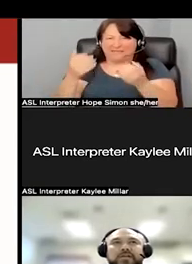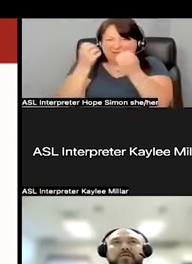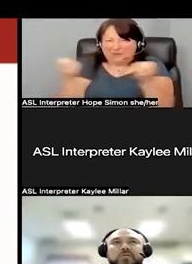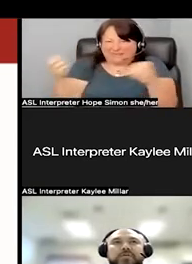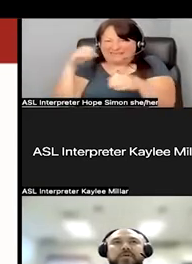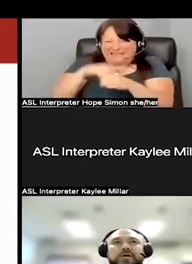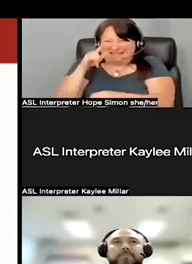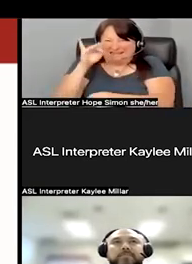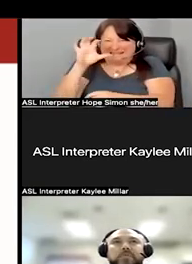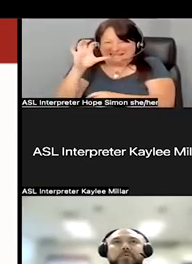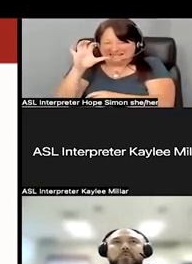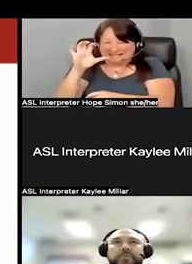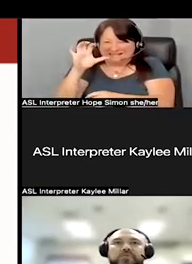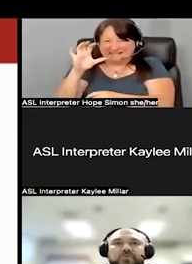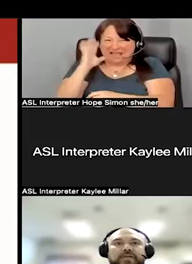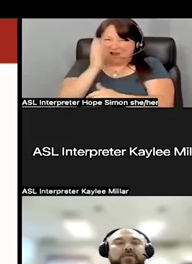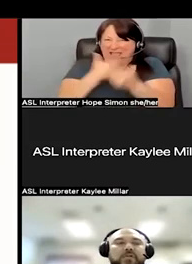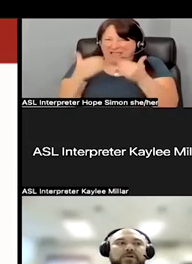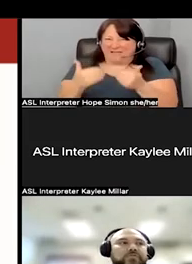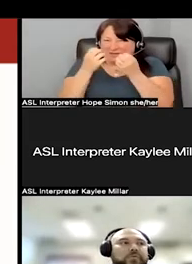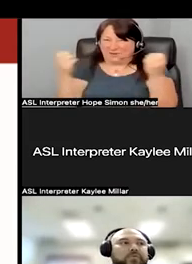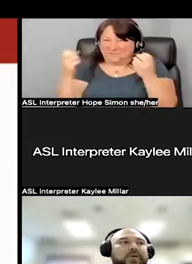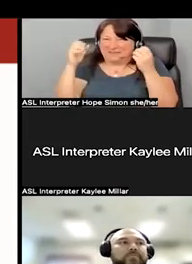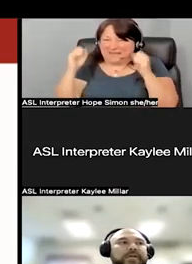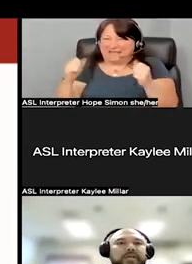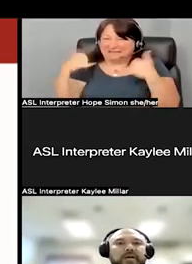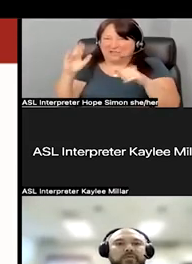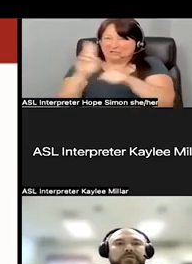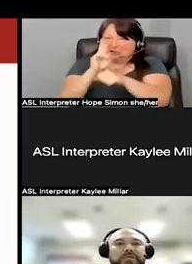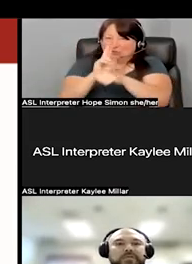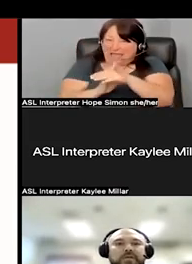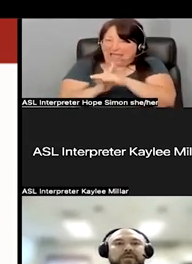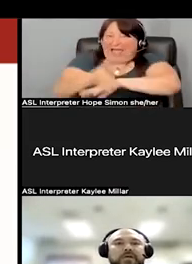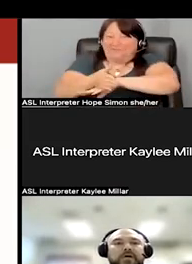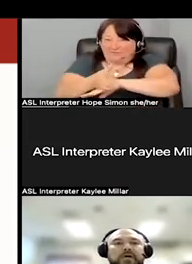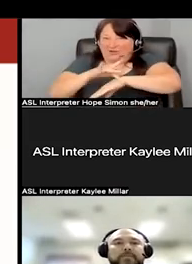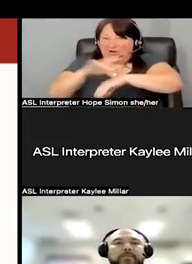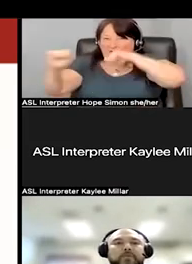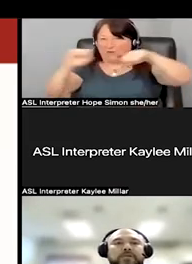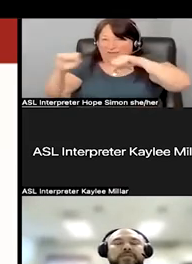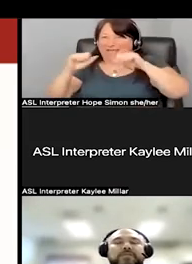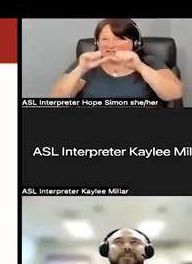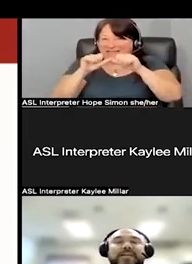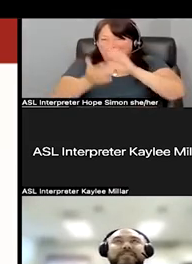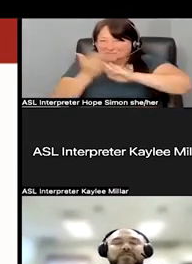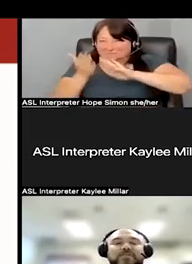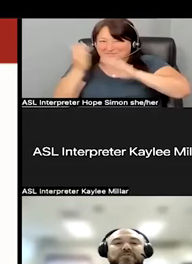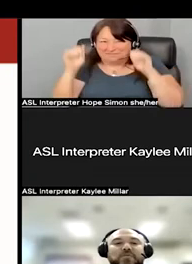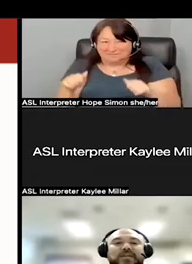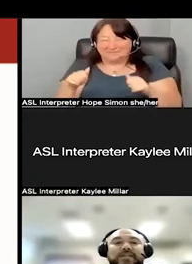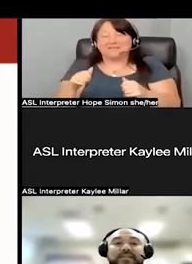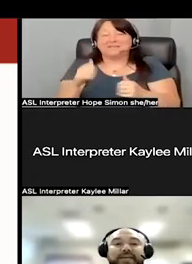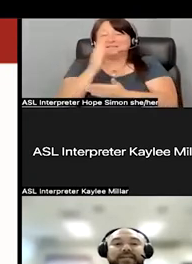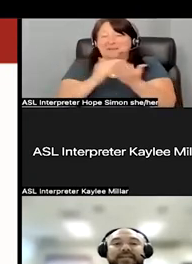clinics will be useful after a large earthquake. We'll be able to maintain operations. Some of the lessons learned